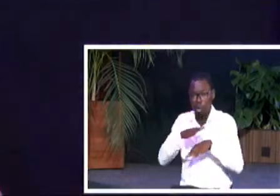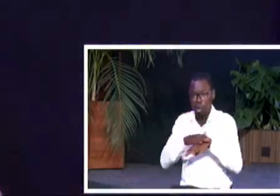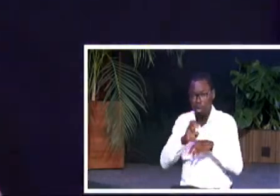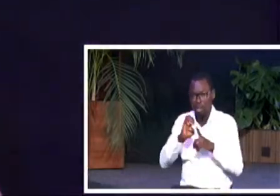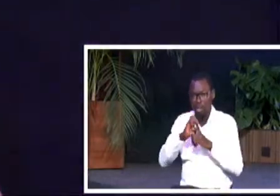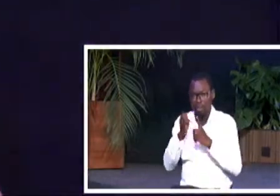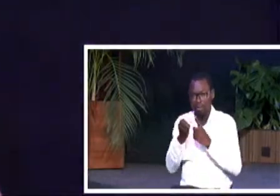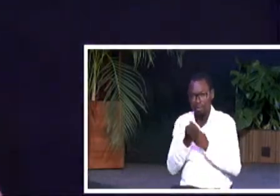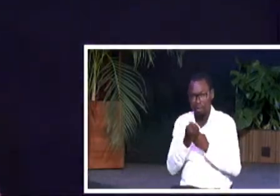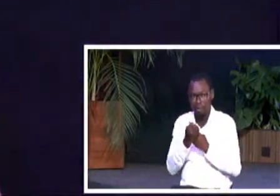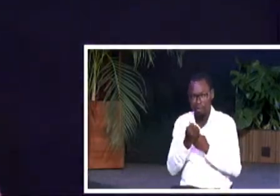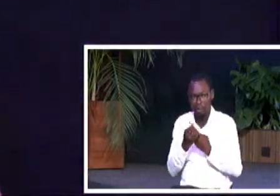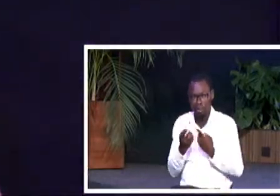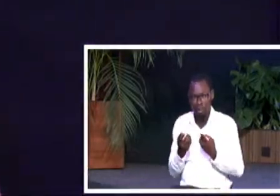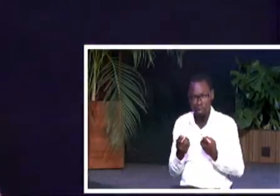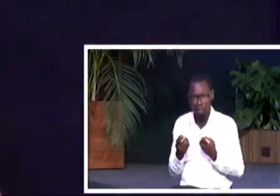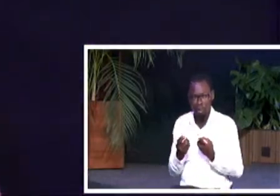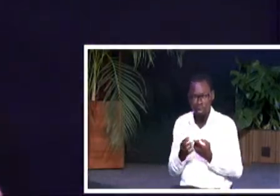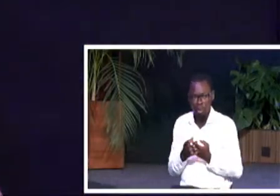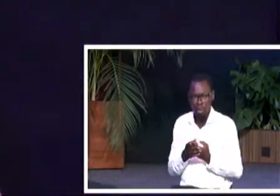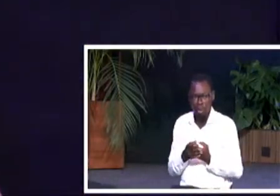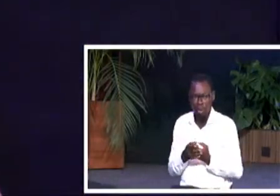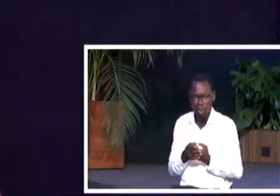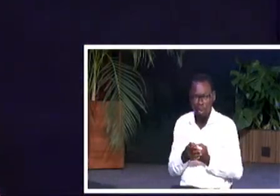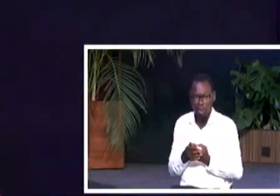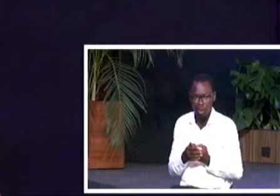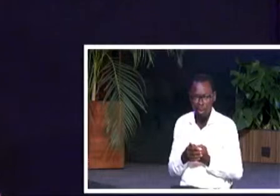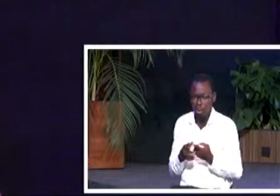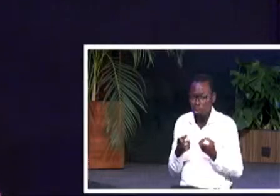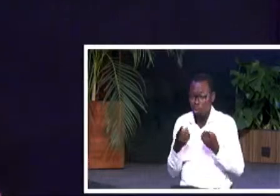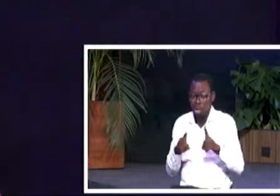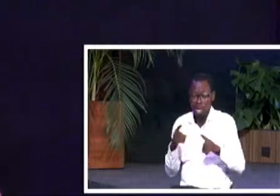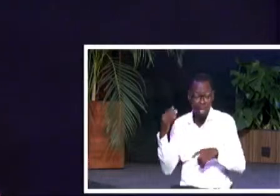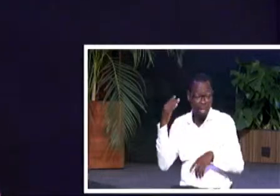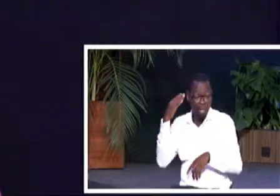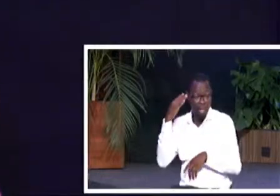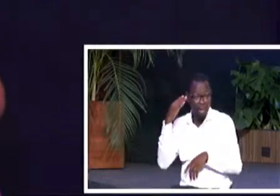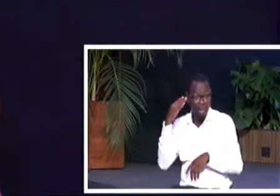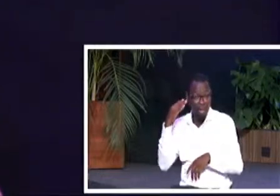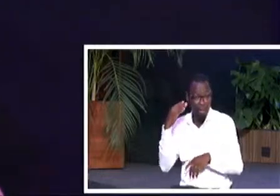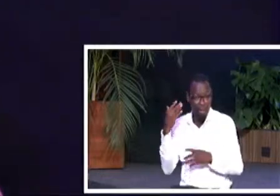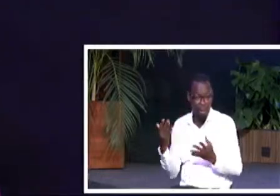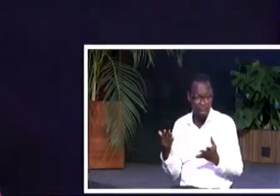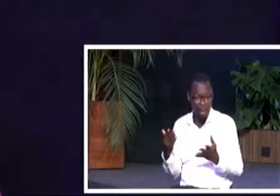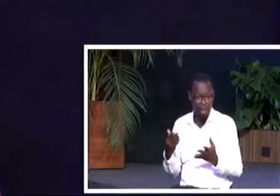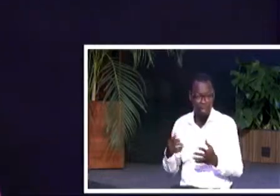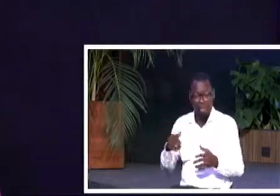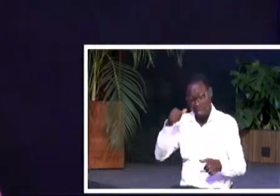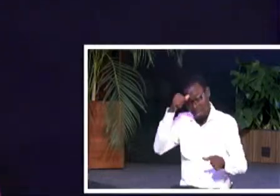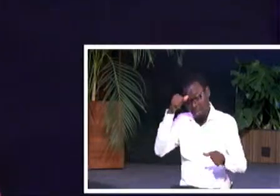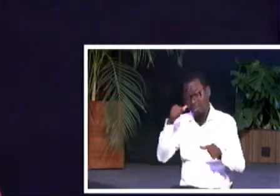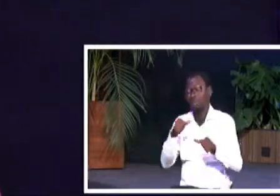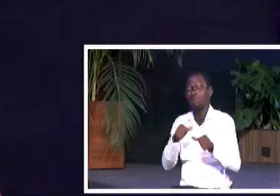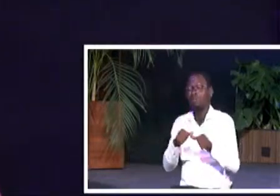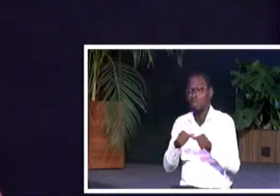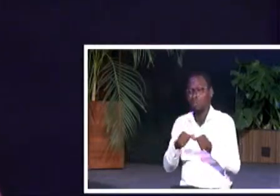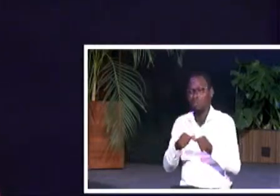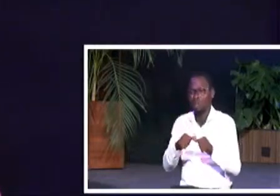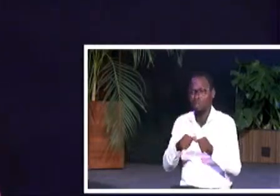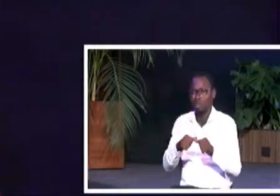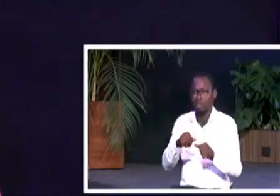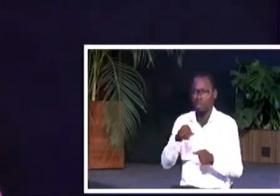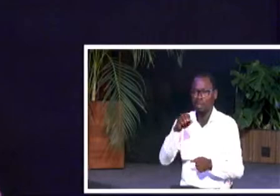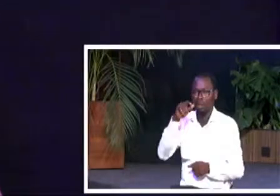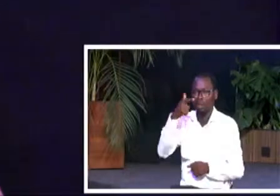When I heard that, my mind went straight to the Garden of Eden. You know, that is what we are supposed to use for